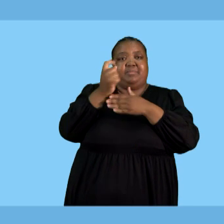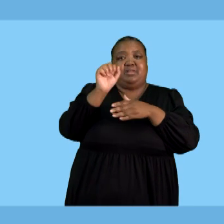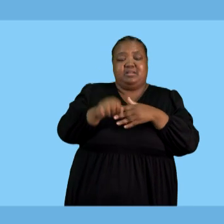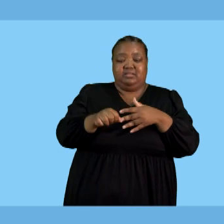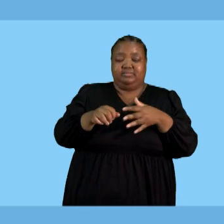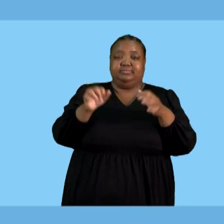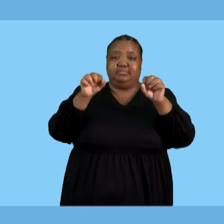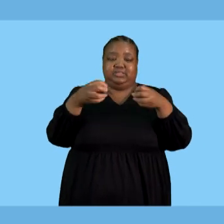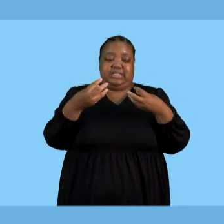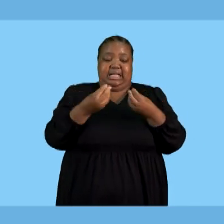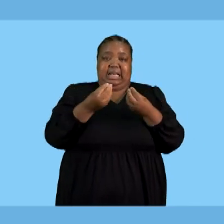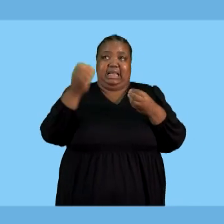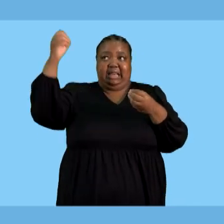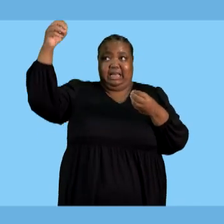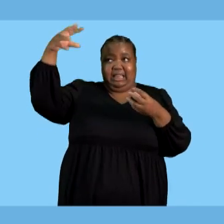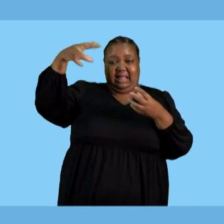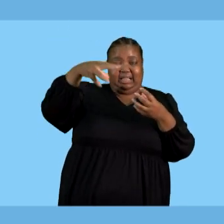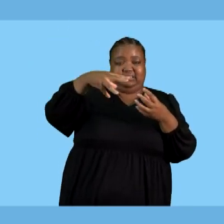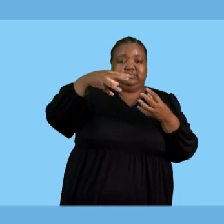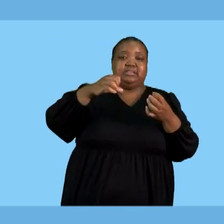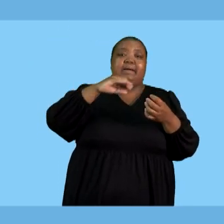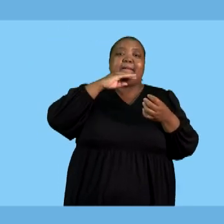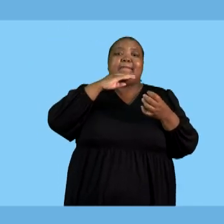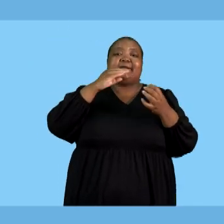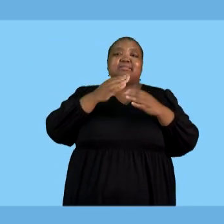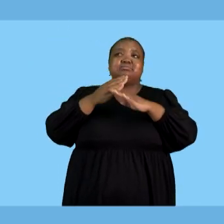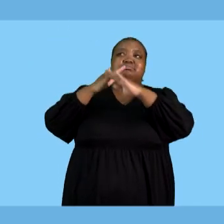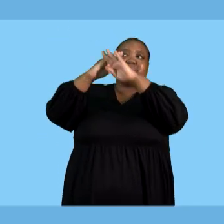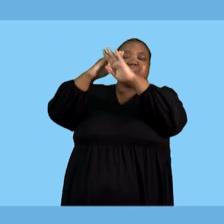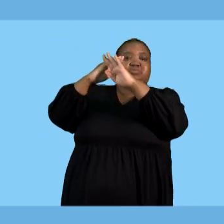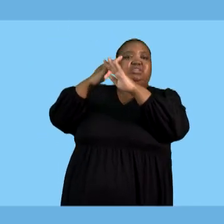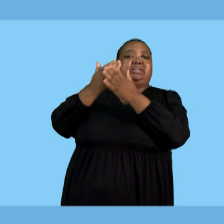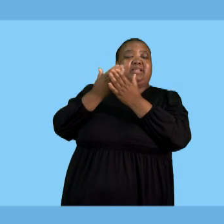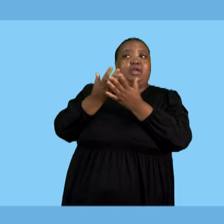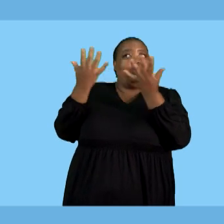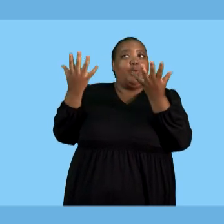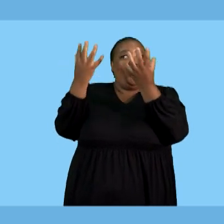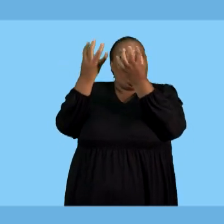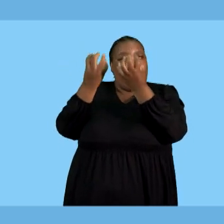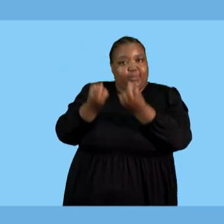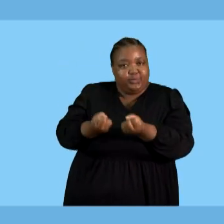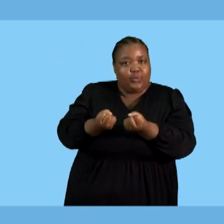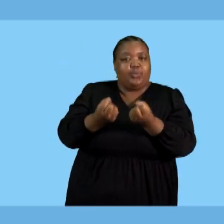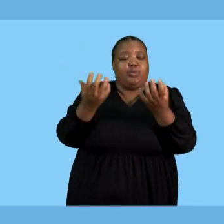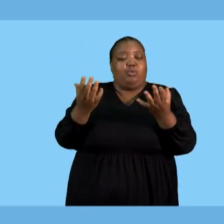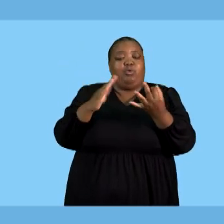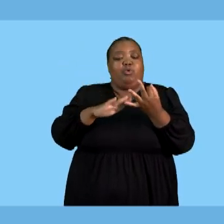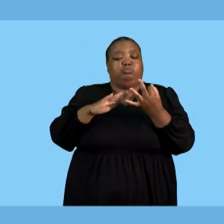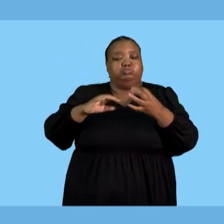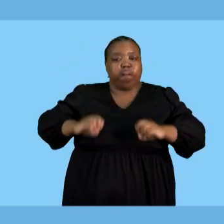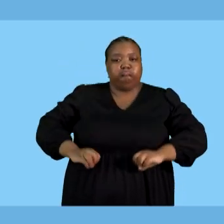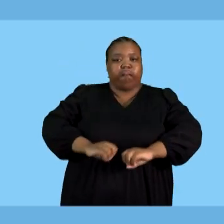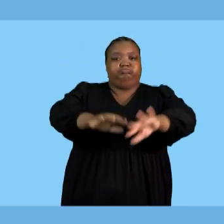of the substances, it can be reflected. That means it can bounce off, or it can be absorbed, or lastly, it can